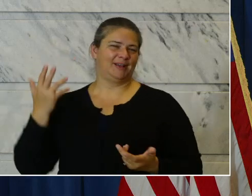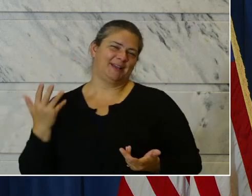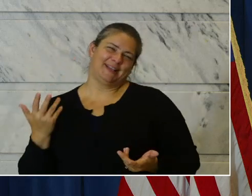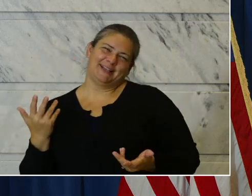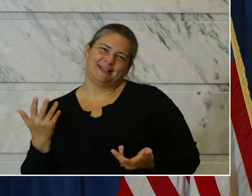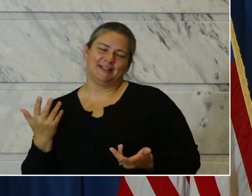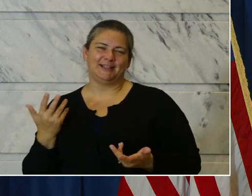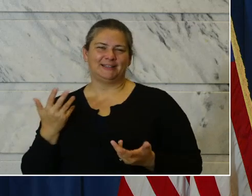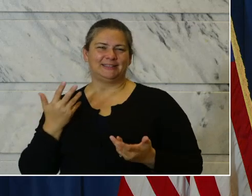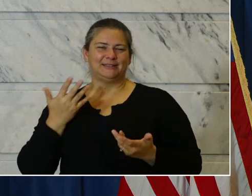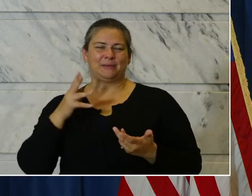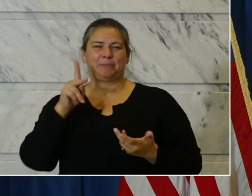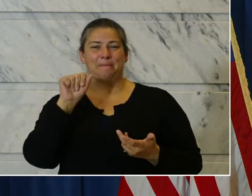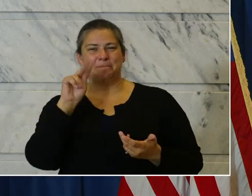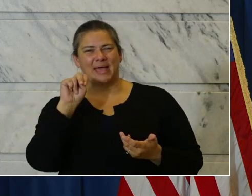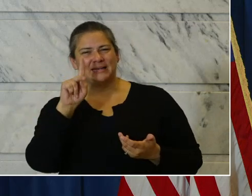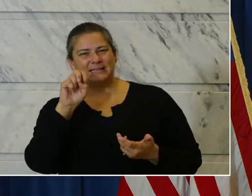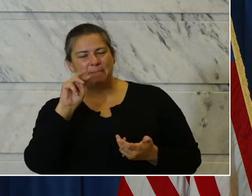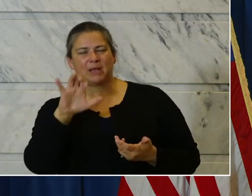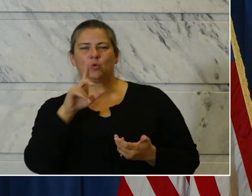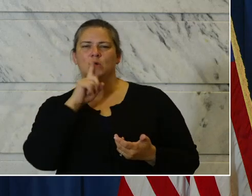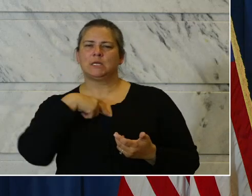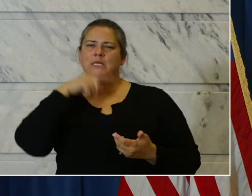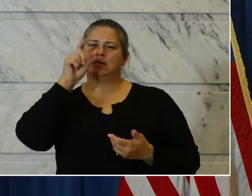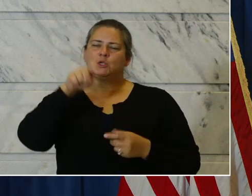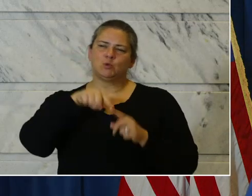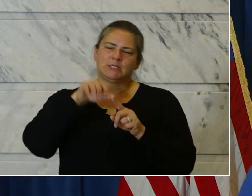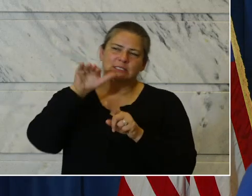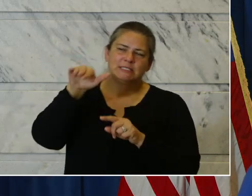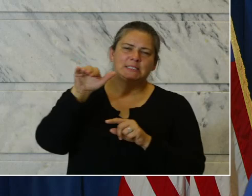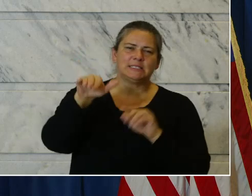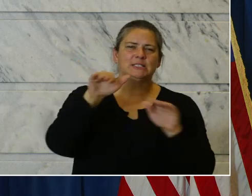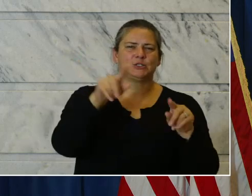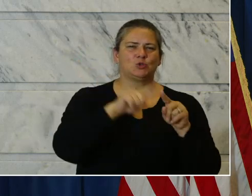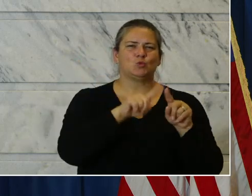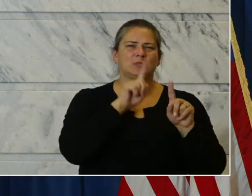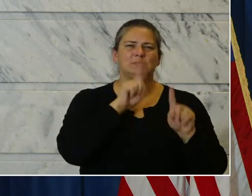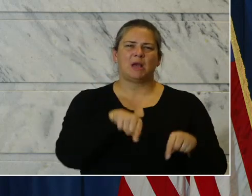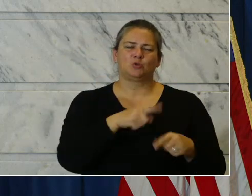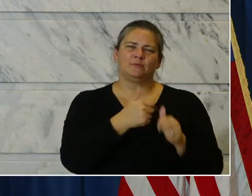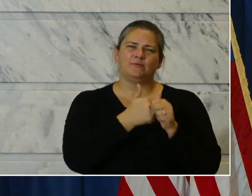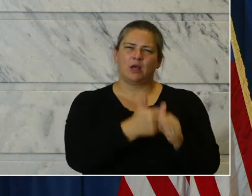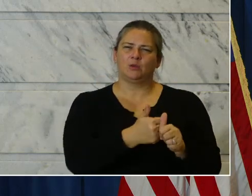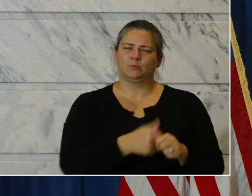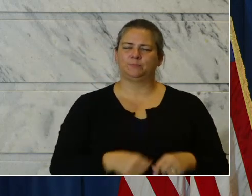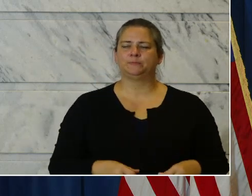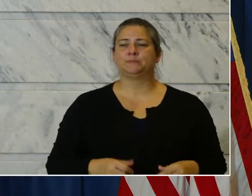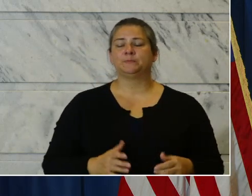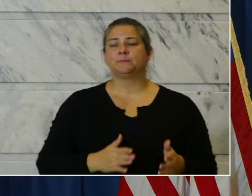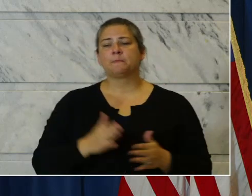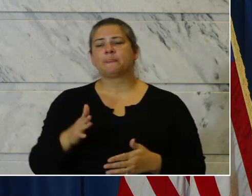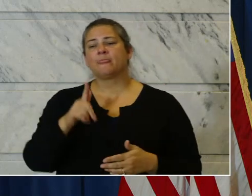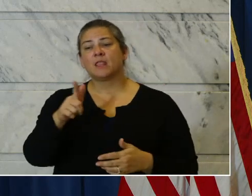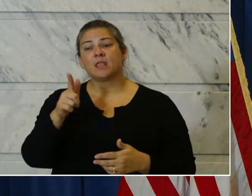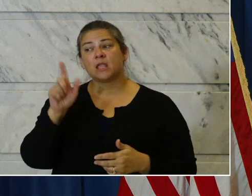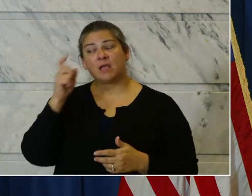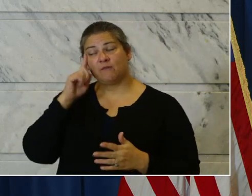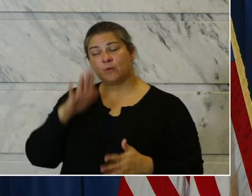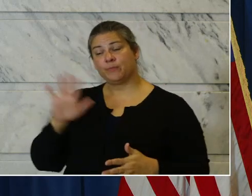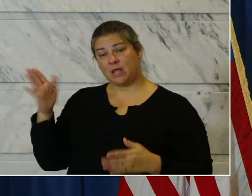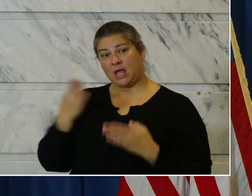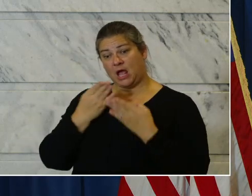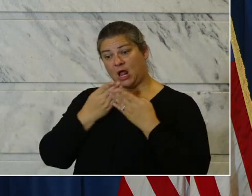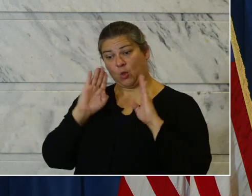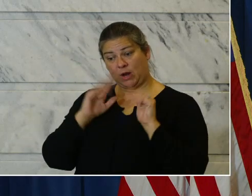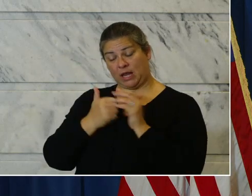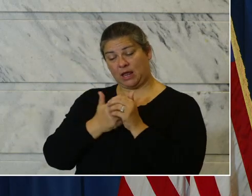it's a pandemic. We need them to hear. We need them to respond. Tom? With the Halloween guidance,